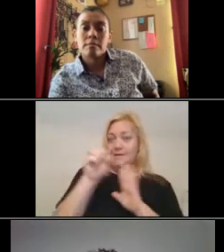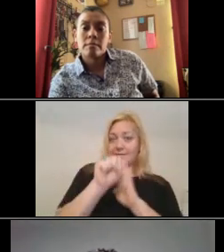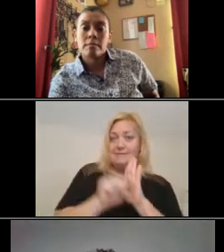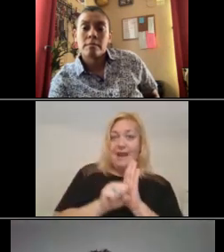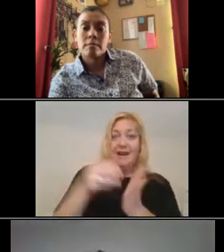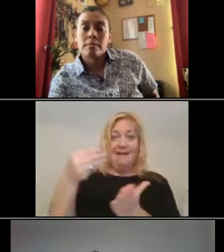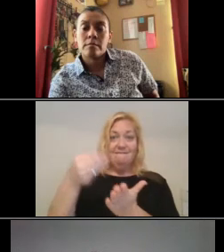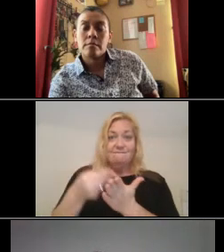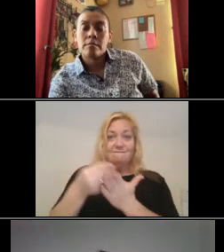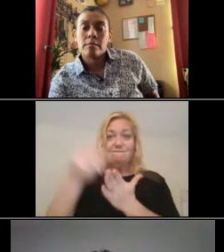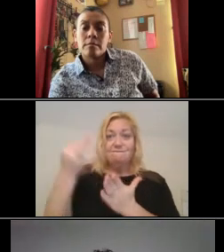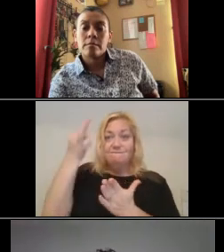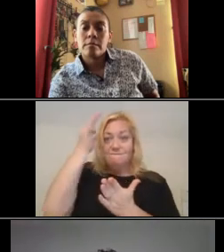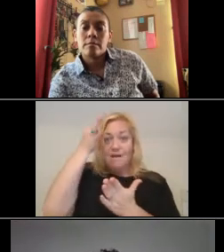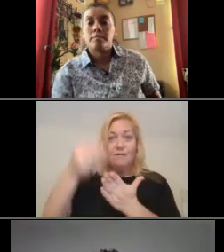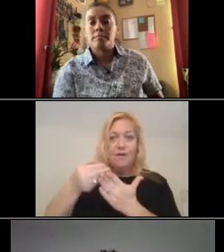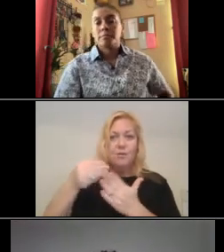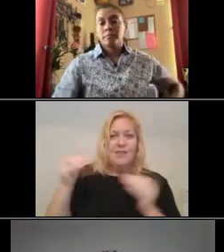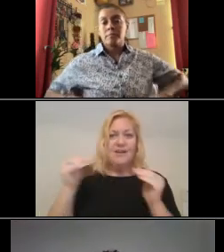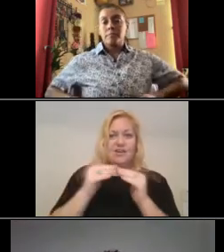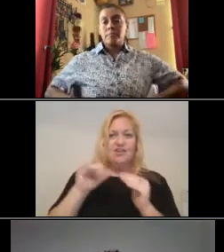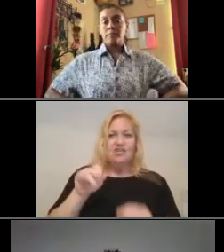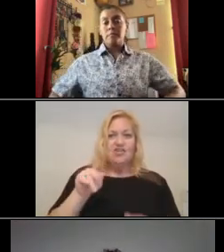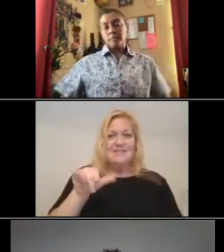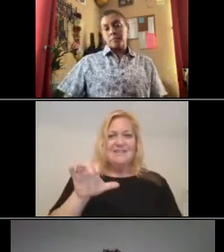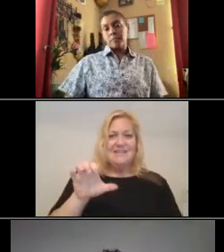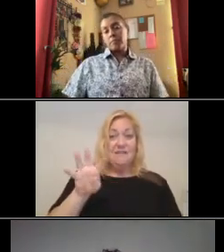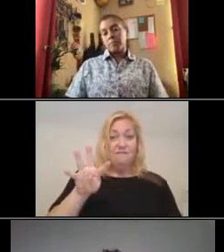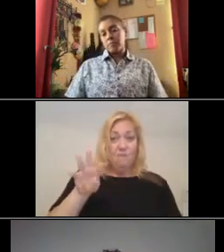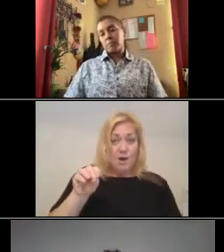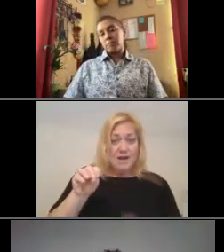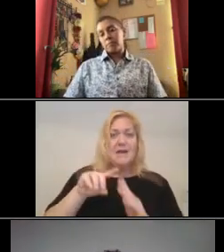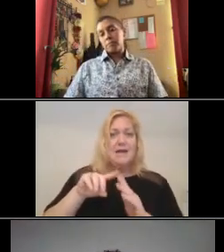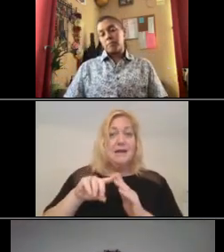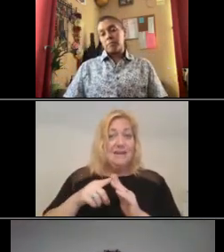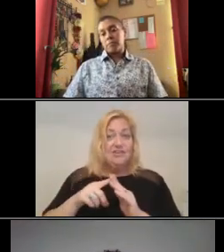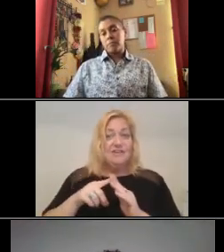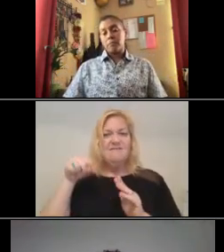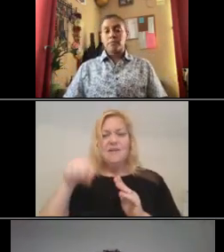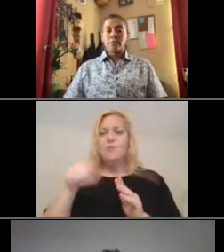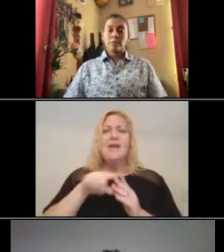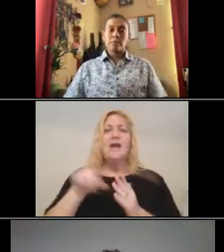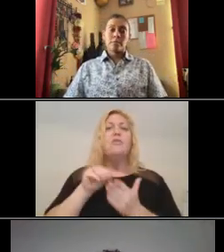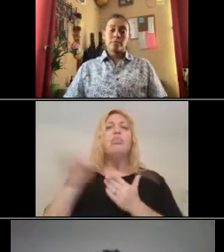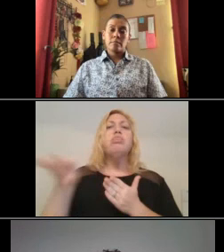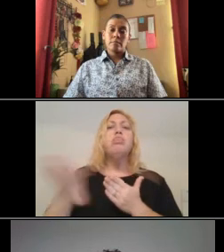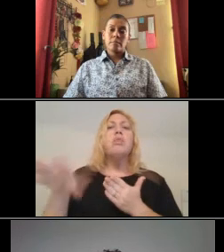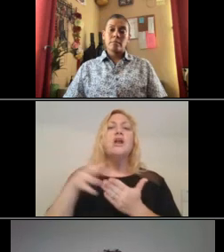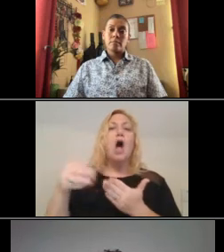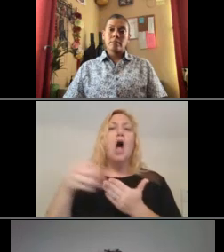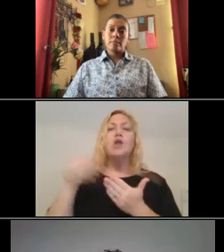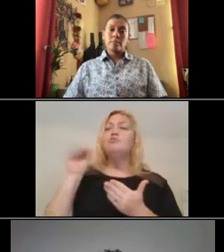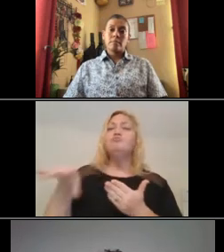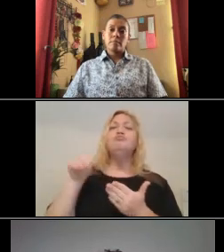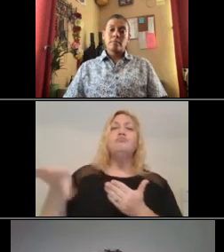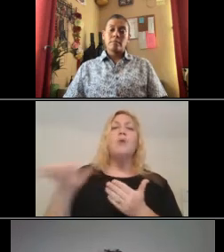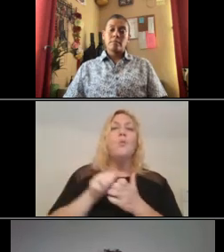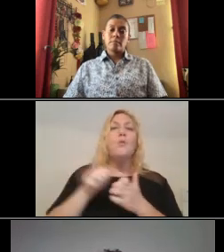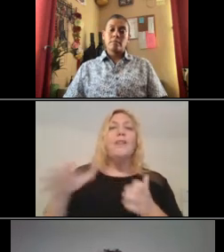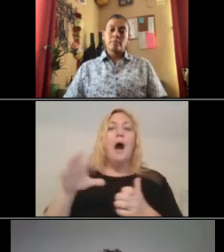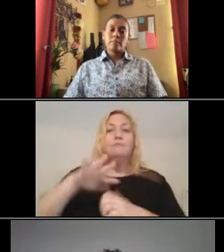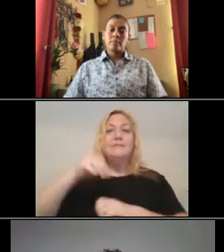the Justice 40 initiative, that we can't just put dollars in communities without putting the structure